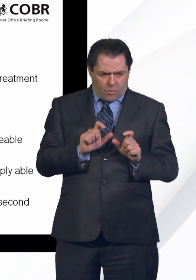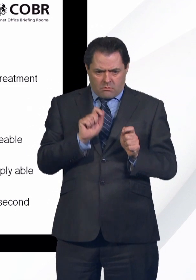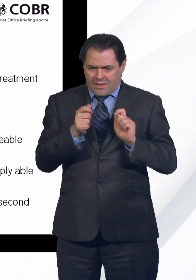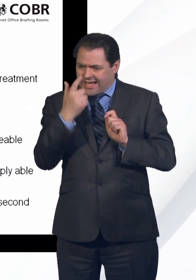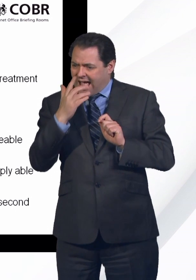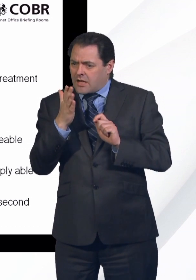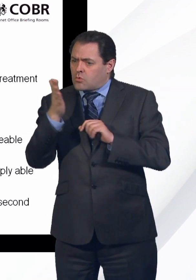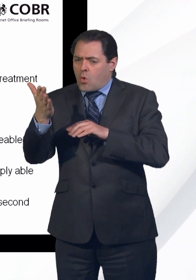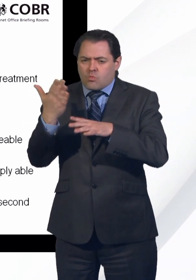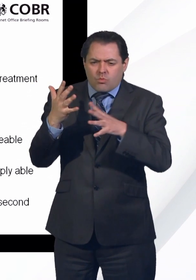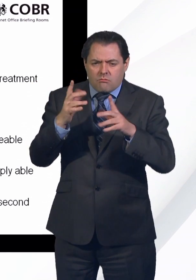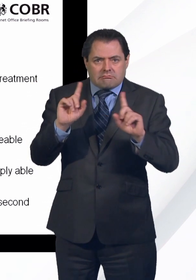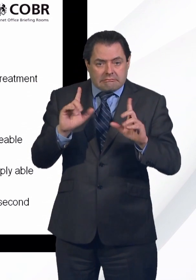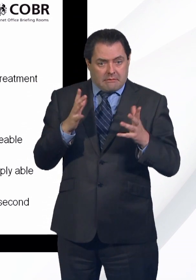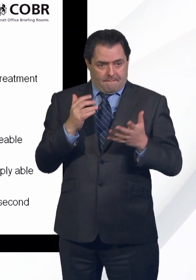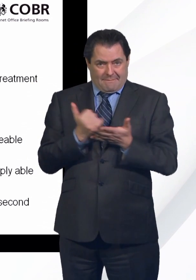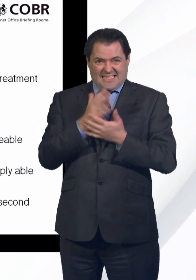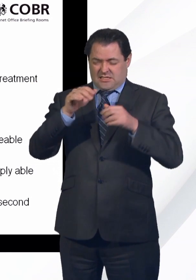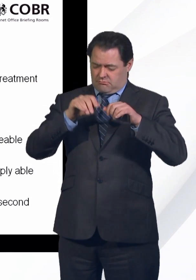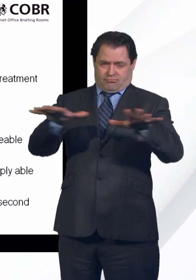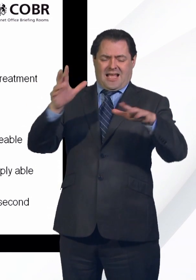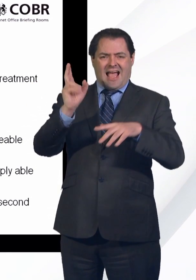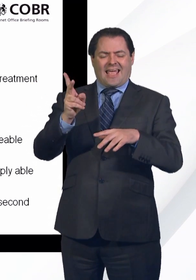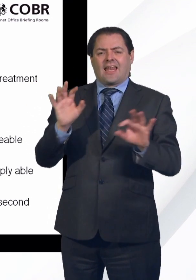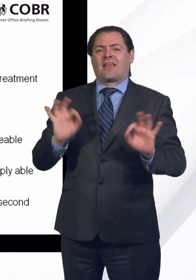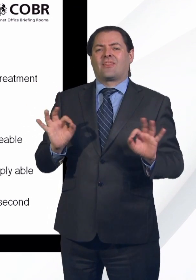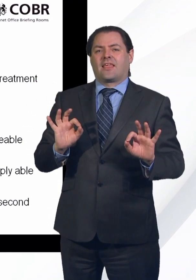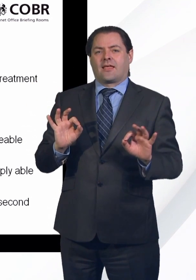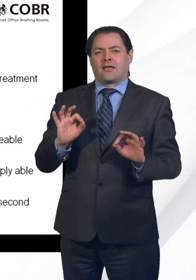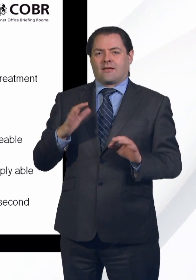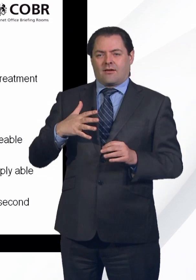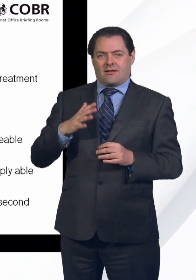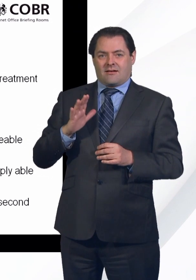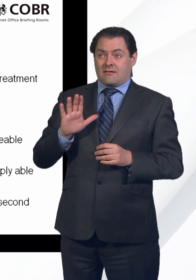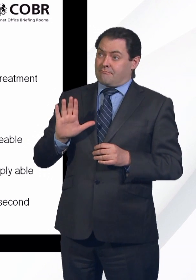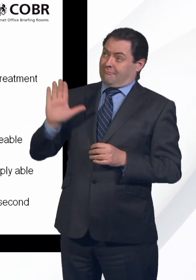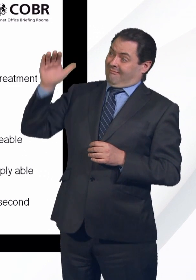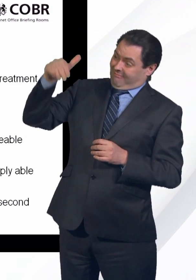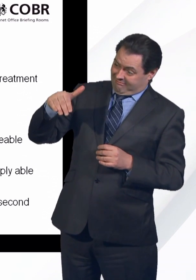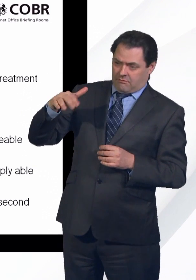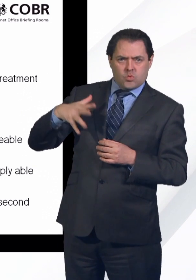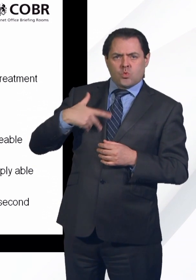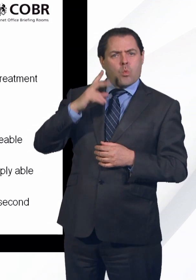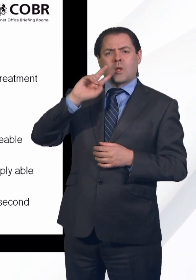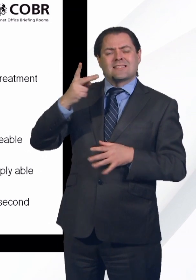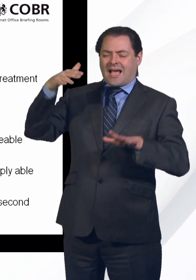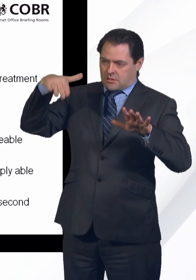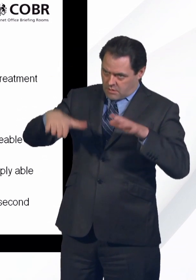a second peak of infections. And this is really a matter of deep scientific